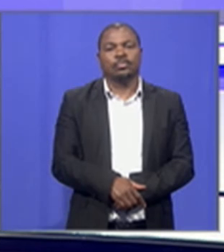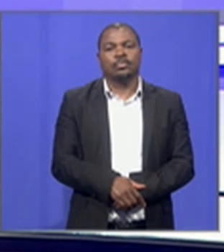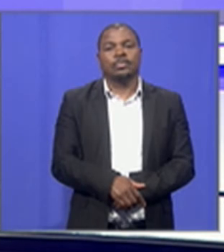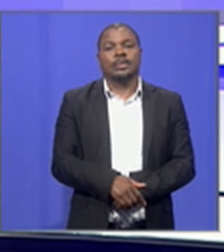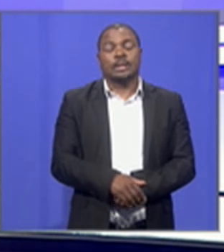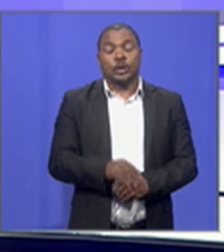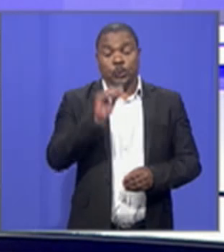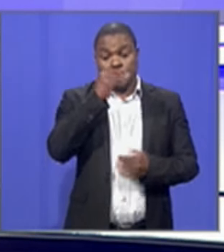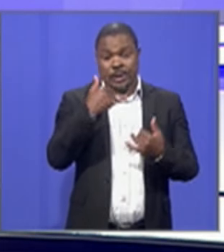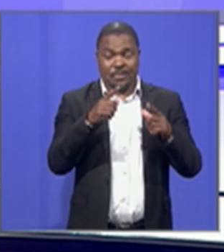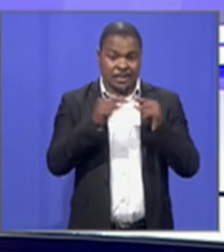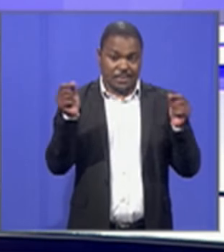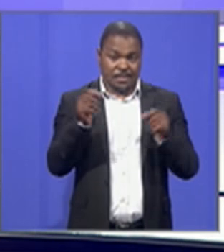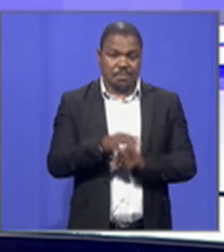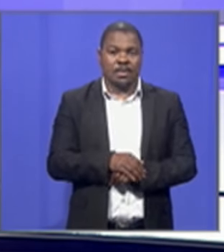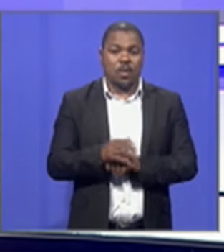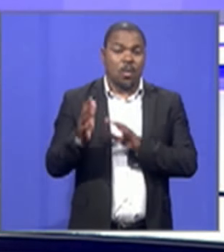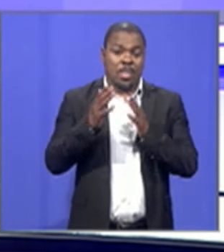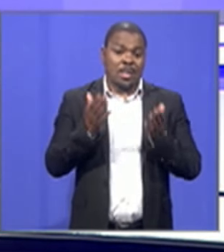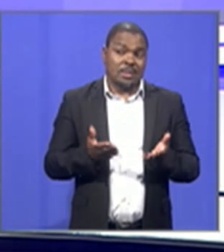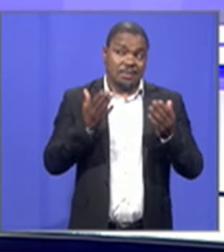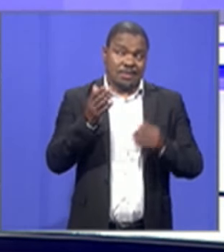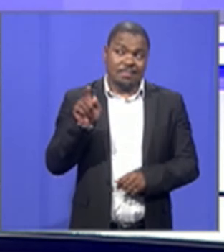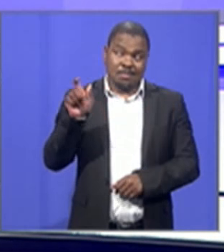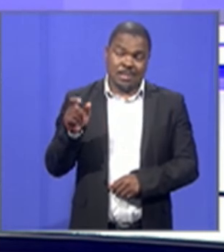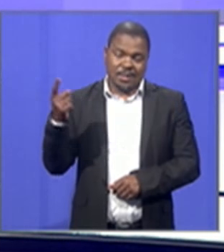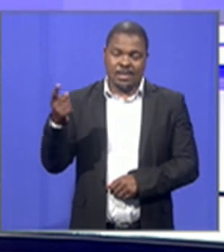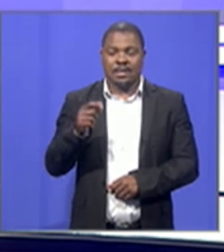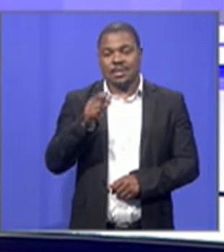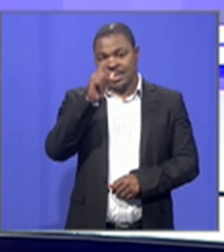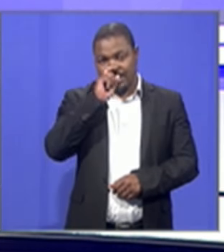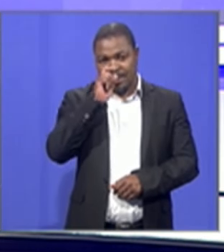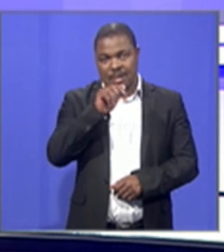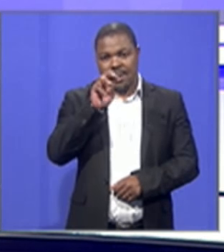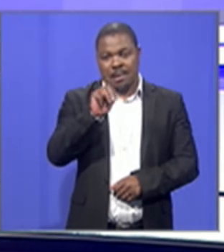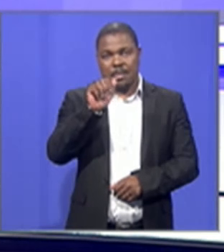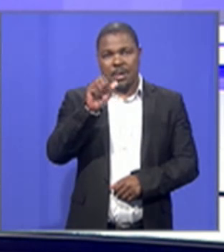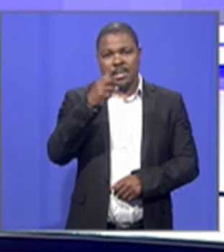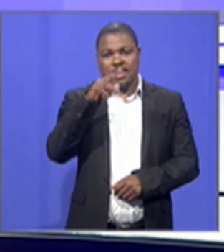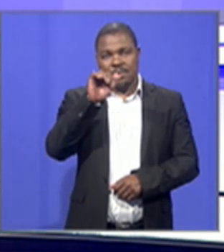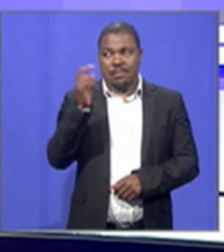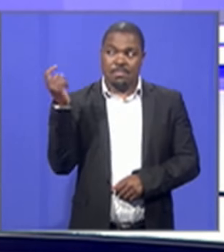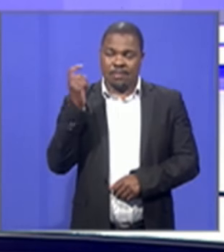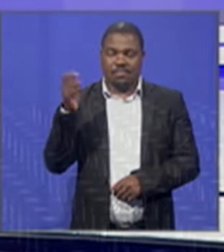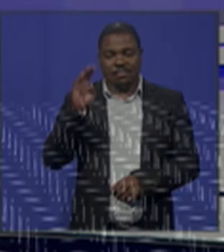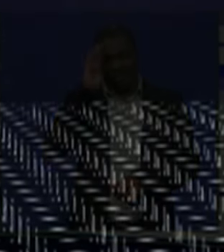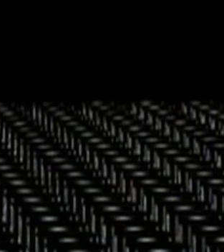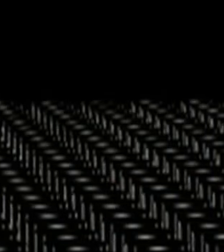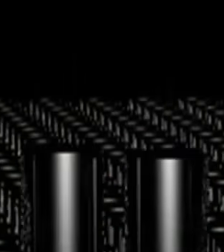Bagešo ditaba tša rena di felela mo go latela kakanyo ya maemo a boso kgaetšedi Mašibikganyago ke yo gabotse.